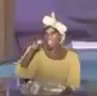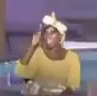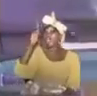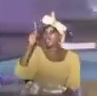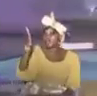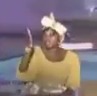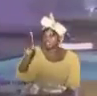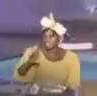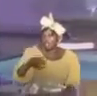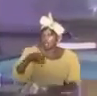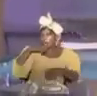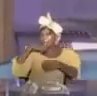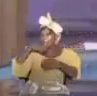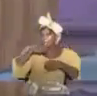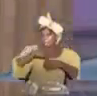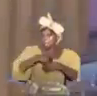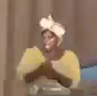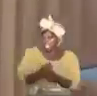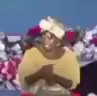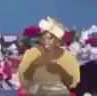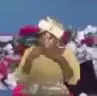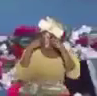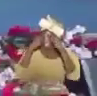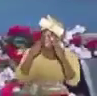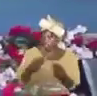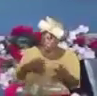certain Jews. And in doing so,